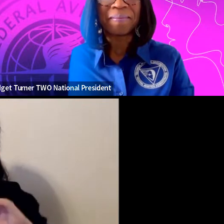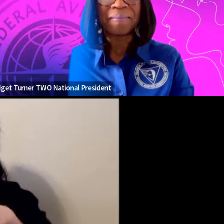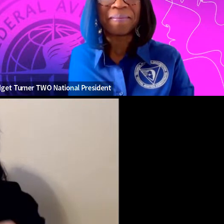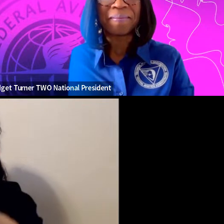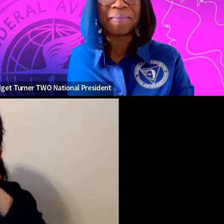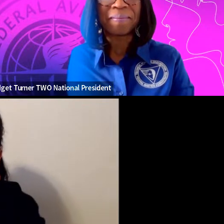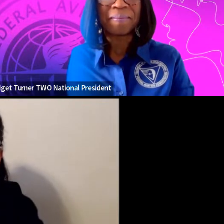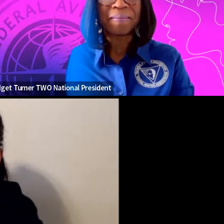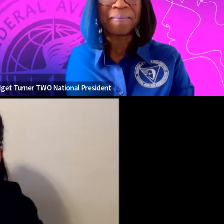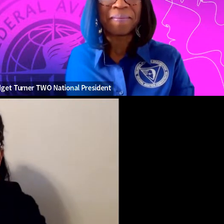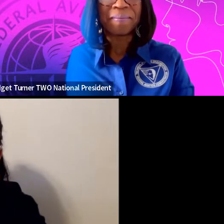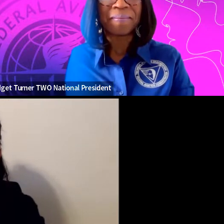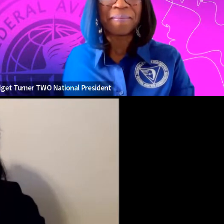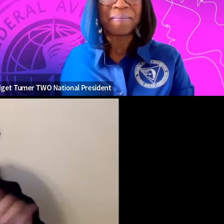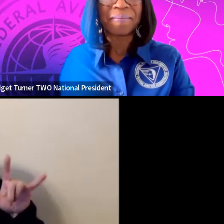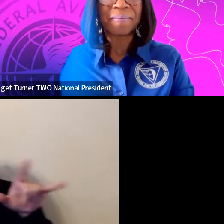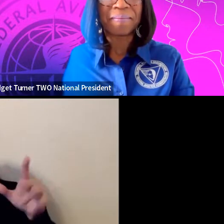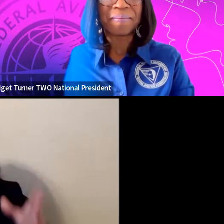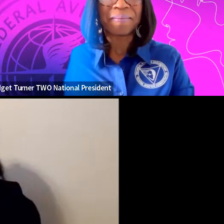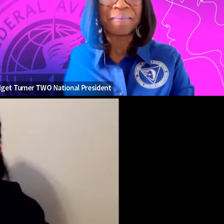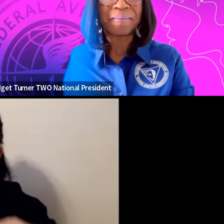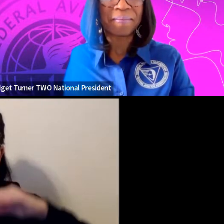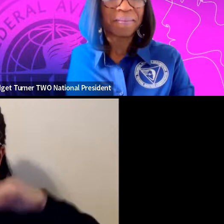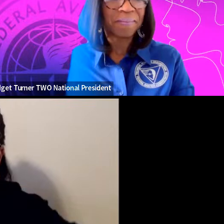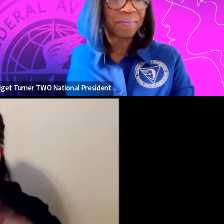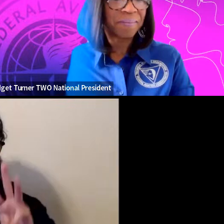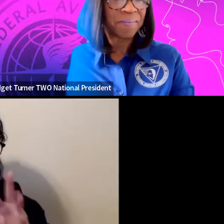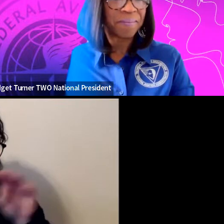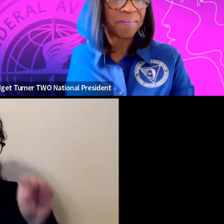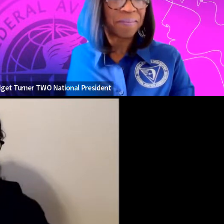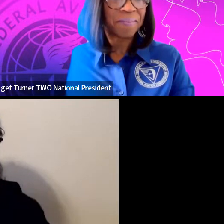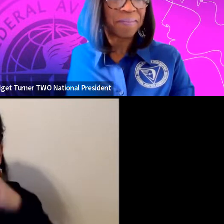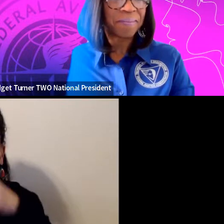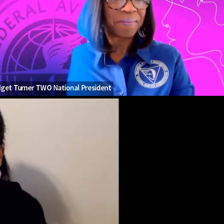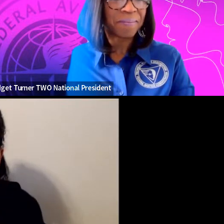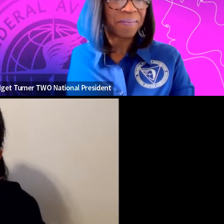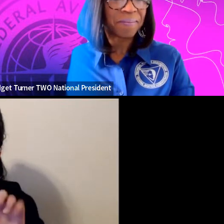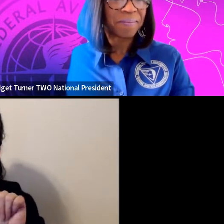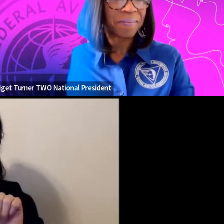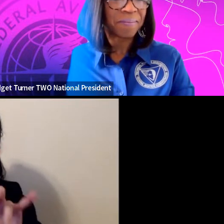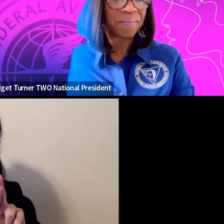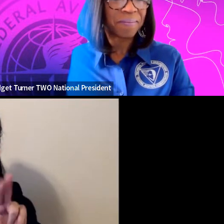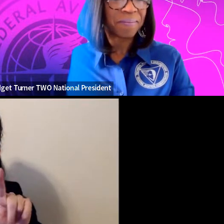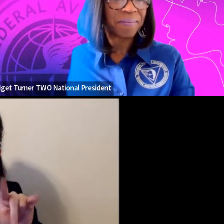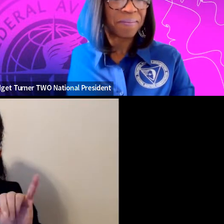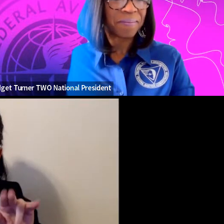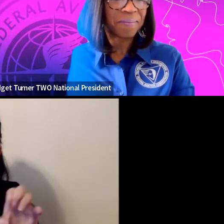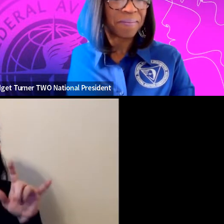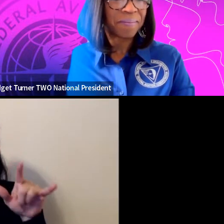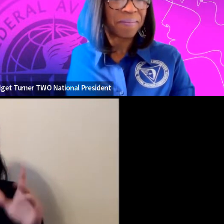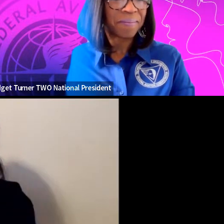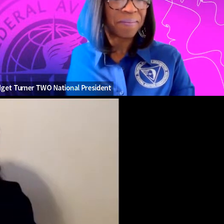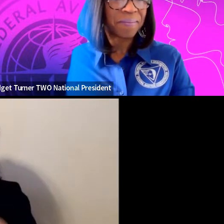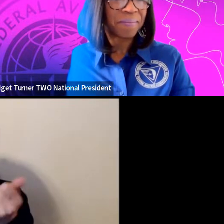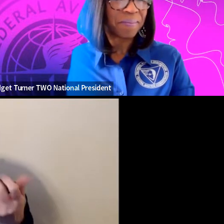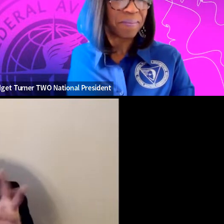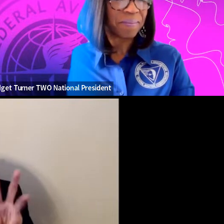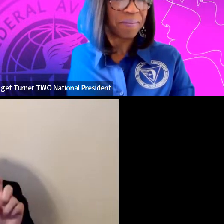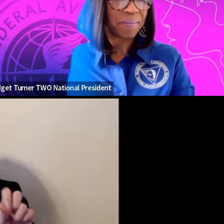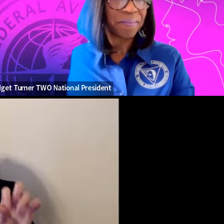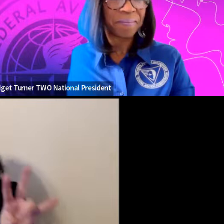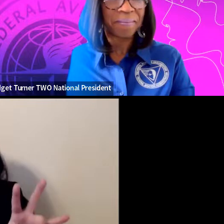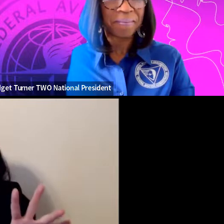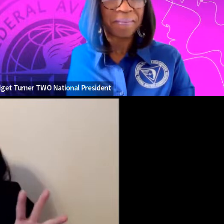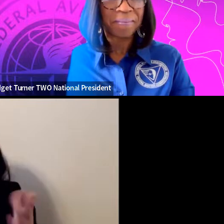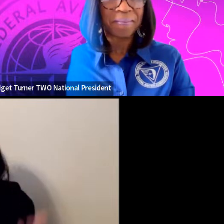military pilots. Less than 6% are female airline pilots. And that 16.75, well, you probably